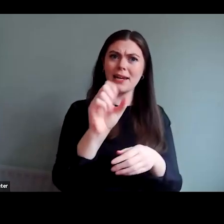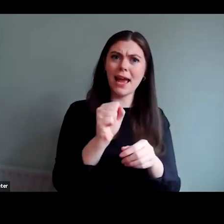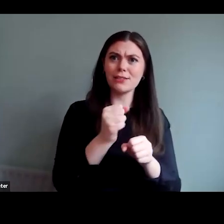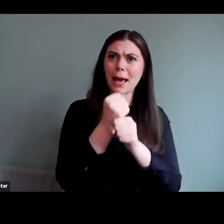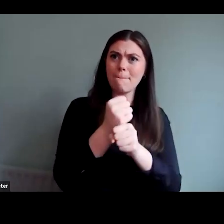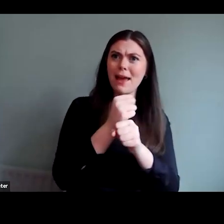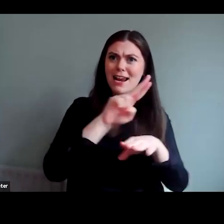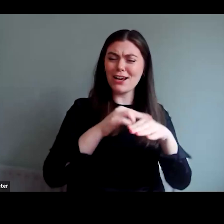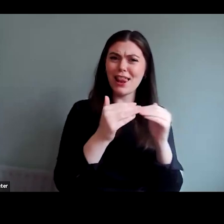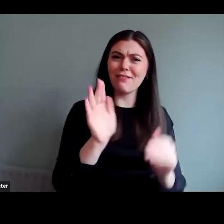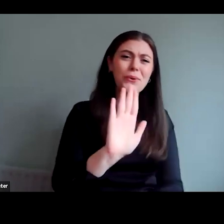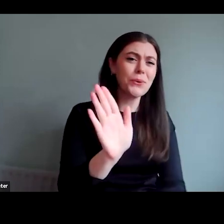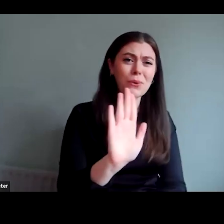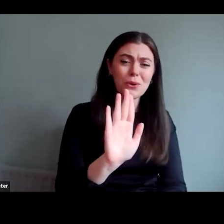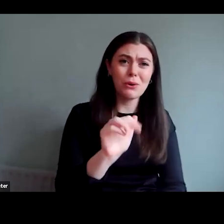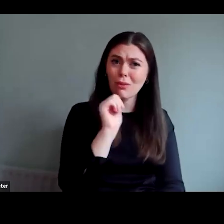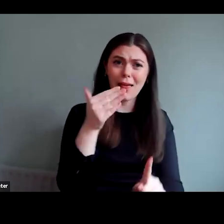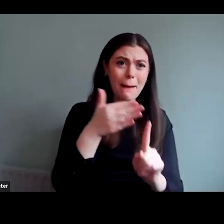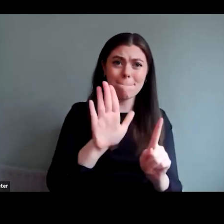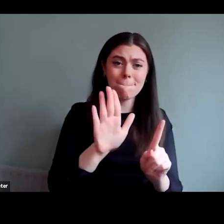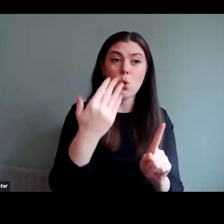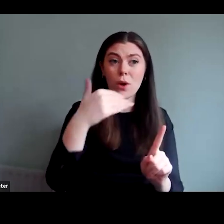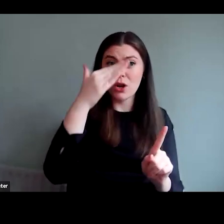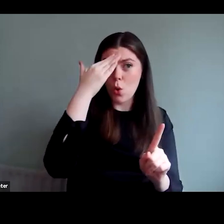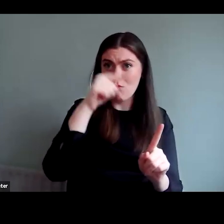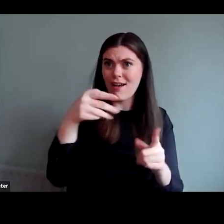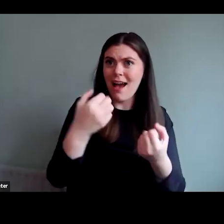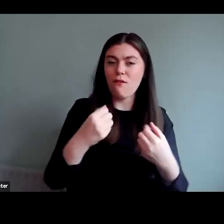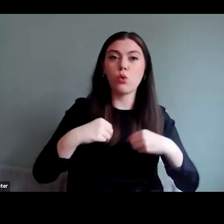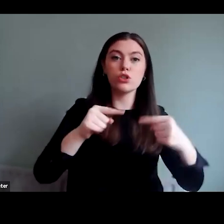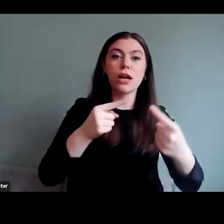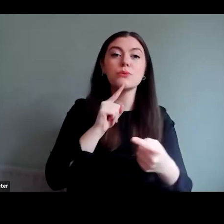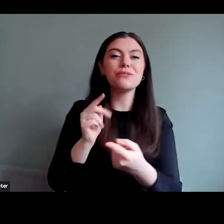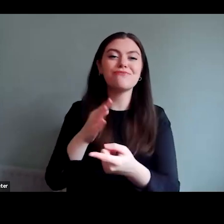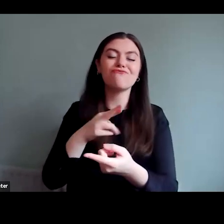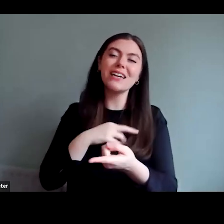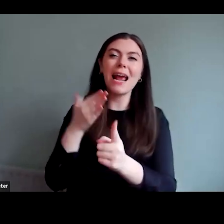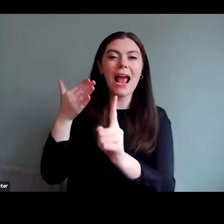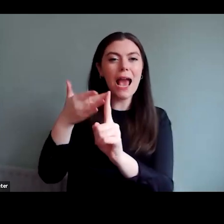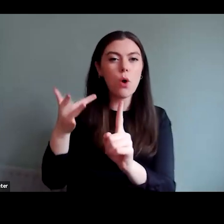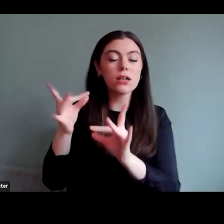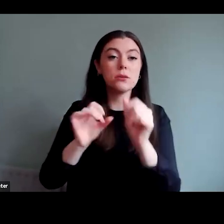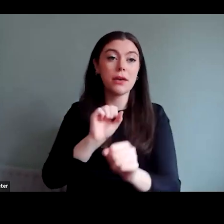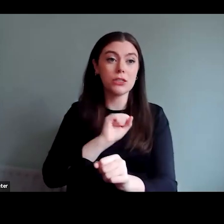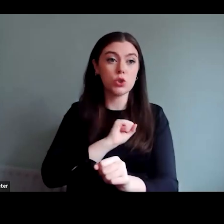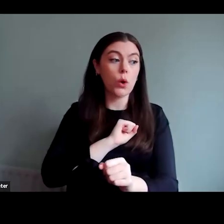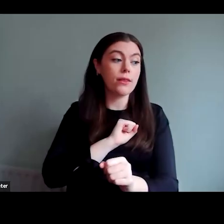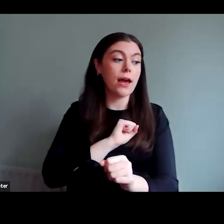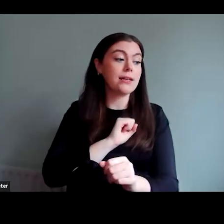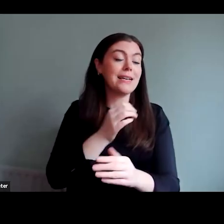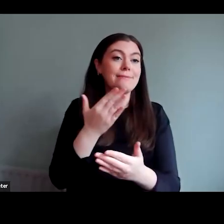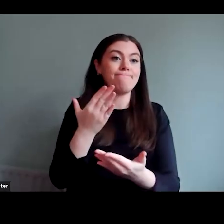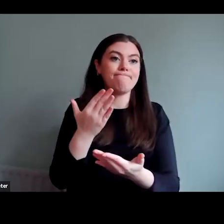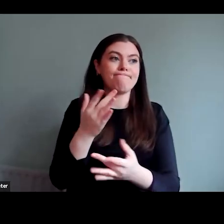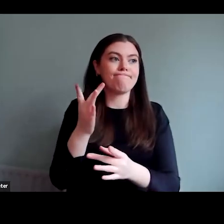national level, given their context and the known challenges they're facing. But I suppose our aim was more so to ensure that insofar as possible, that they weren't going